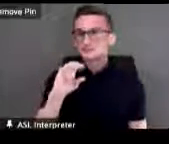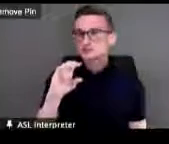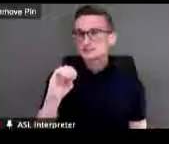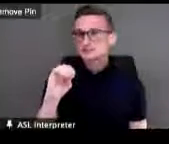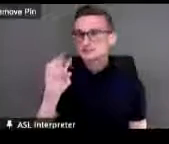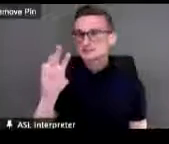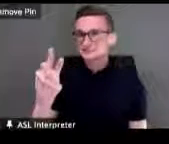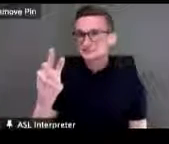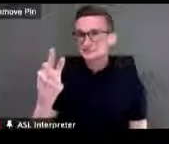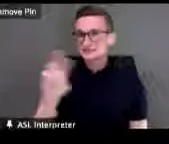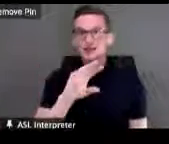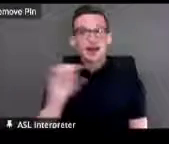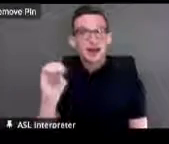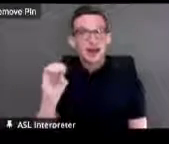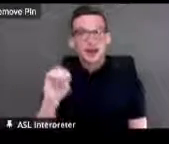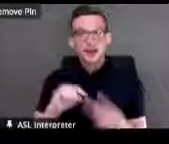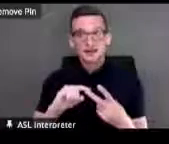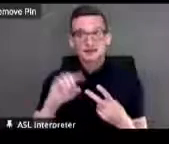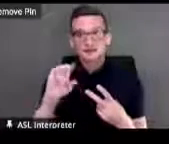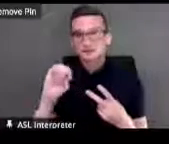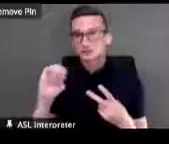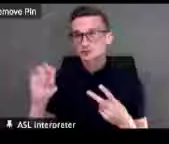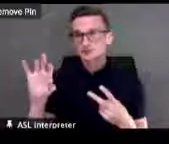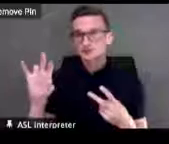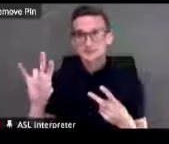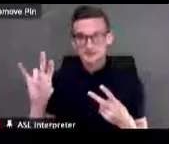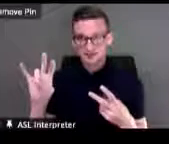006 and 007 here.